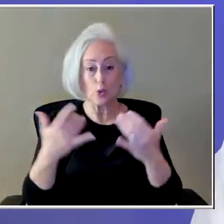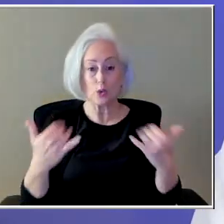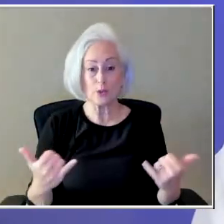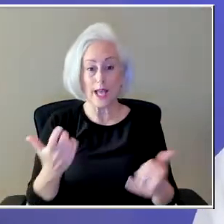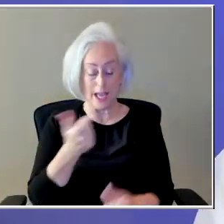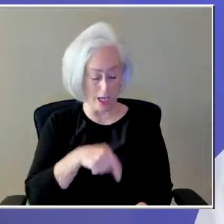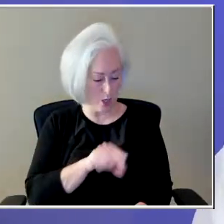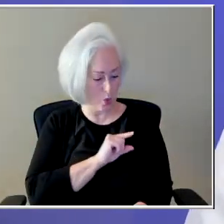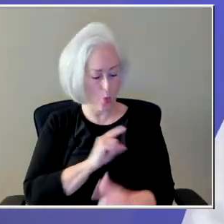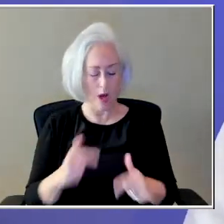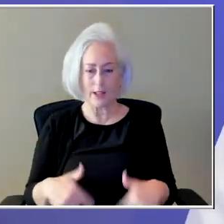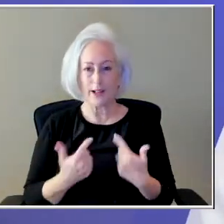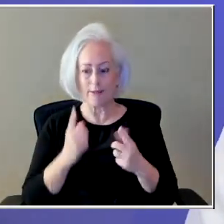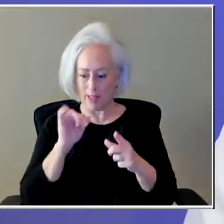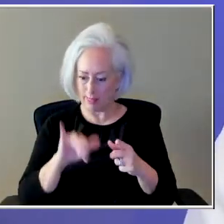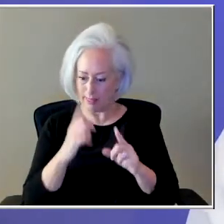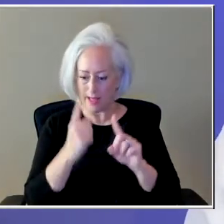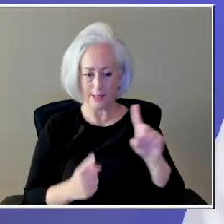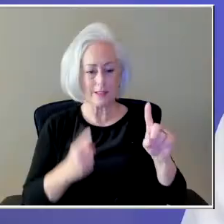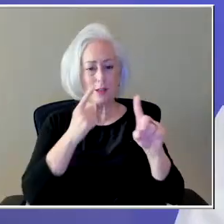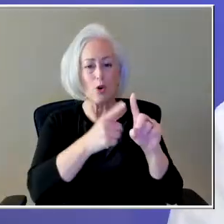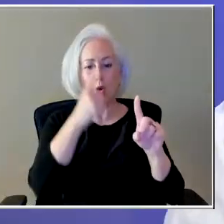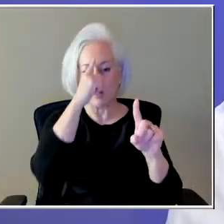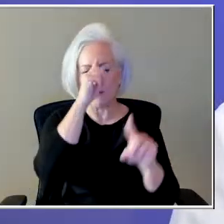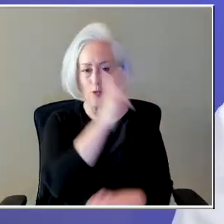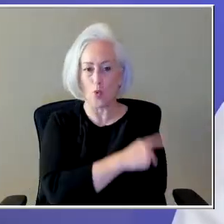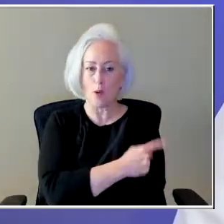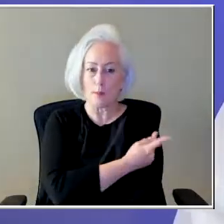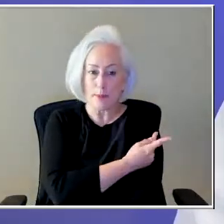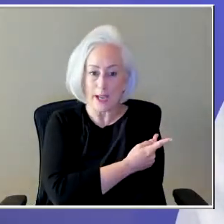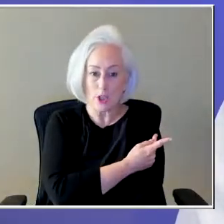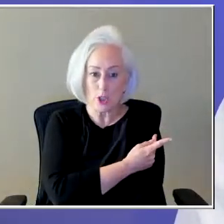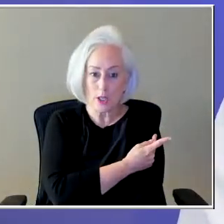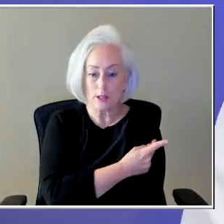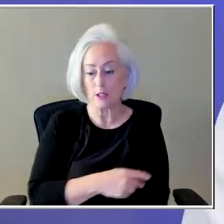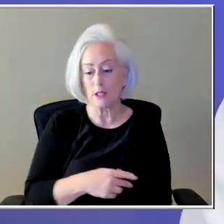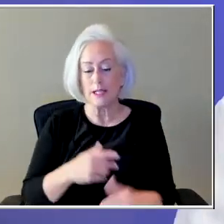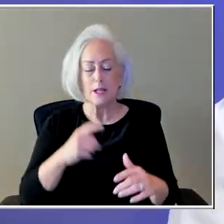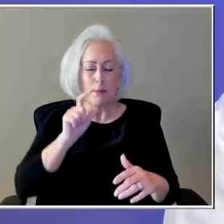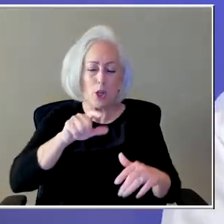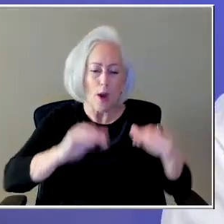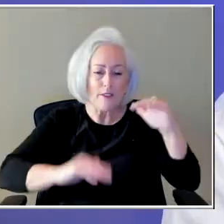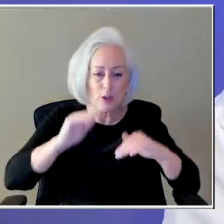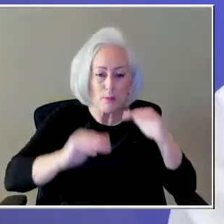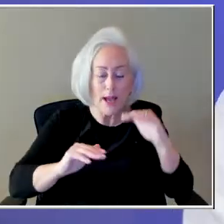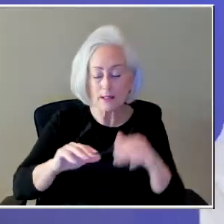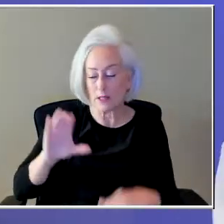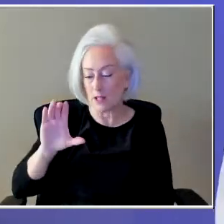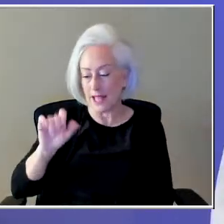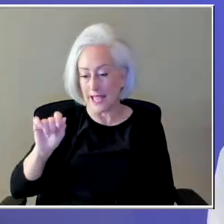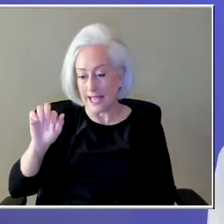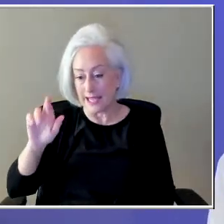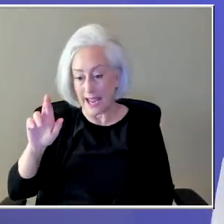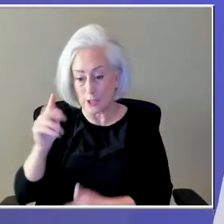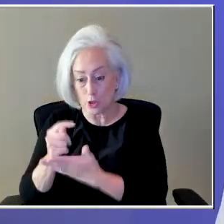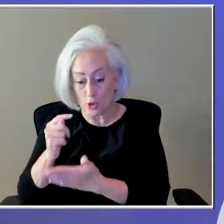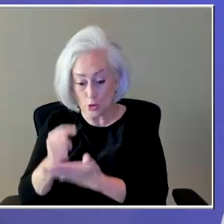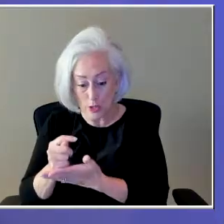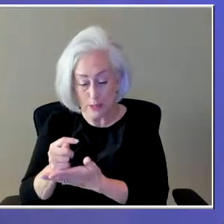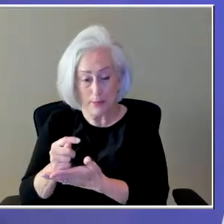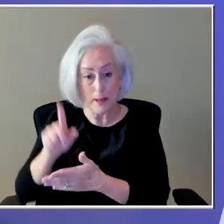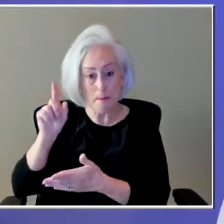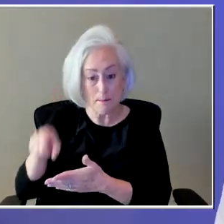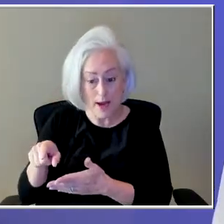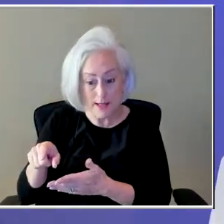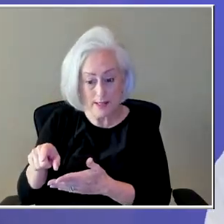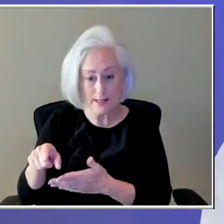That's what we want for our patients. And there's some balance, when we're doing cancer treatments, that there's going to be the treatment of the cancer and then whatever the side effects of those treatments